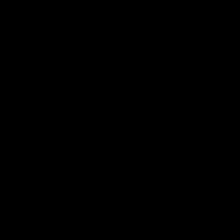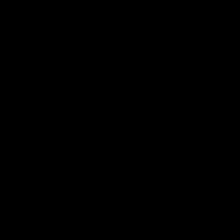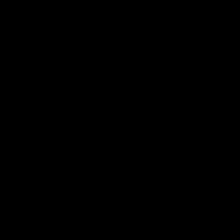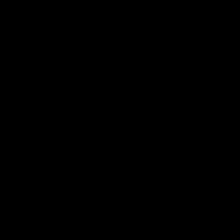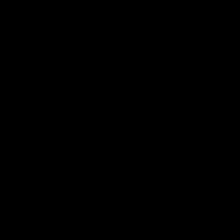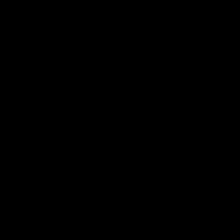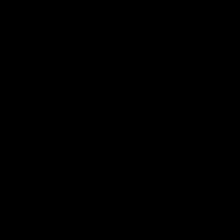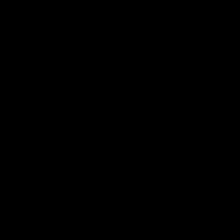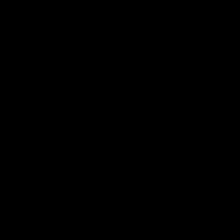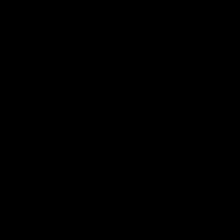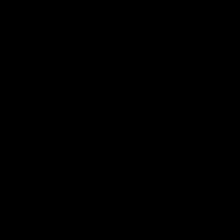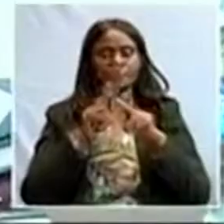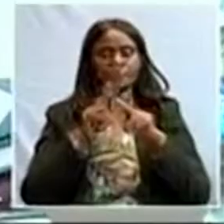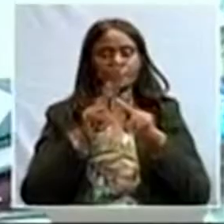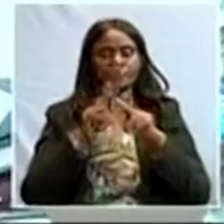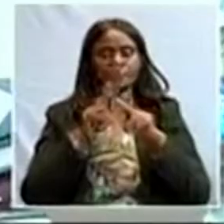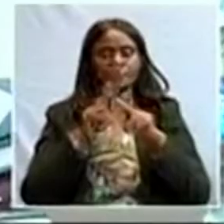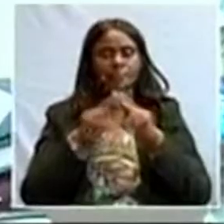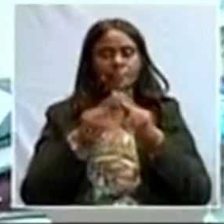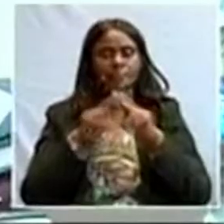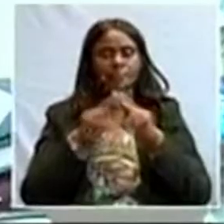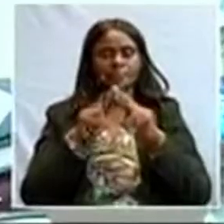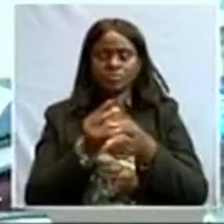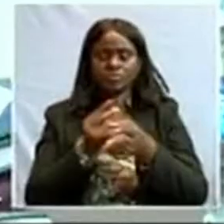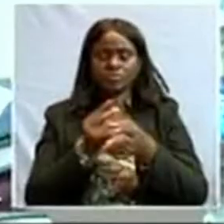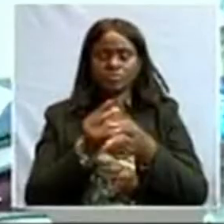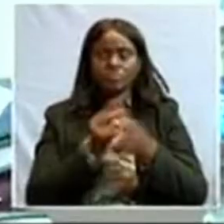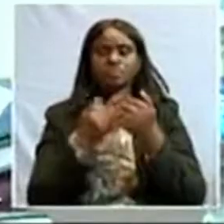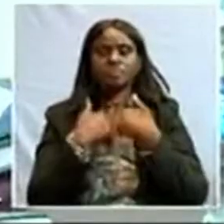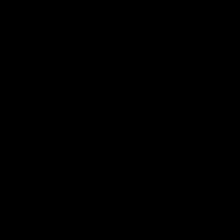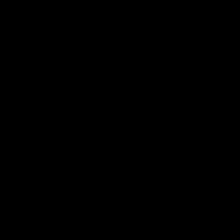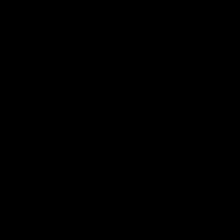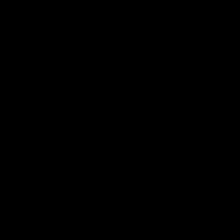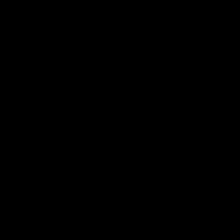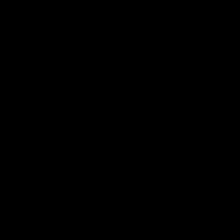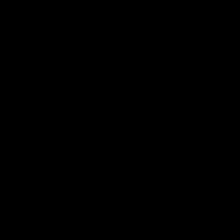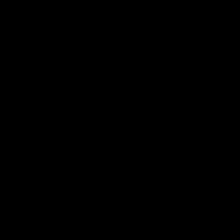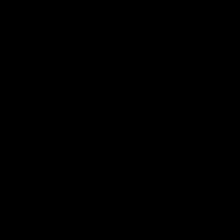Chair, under the we have received the same